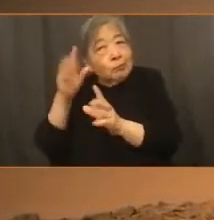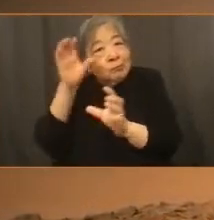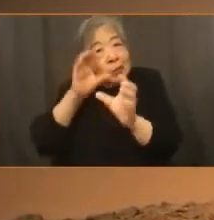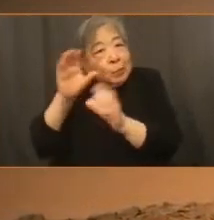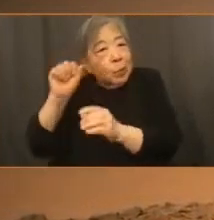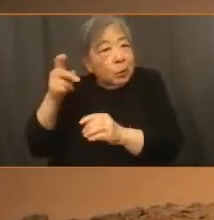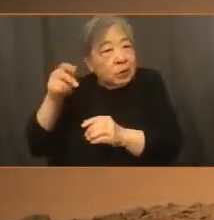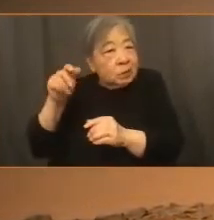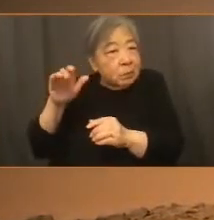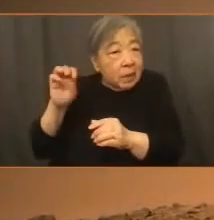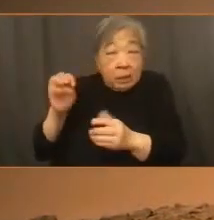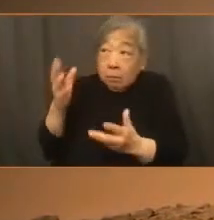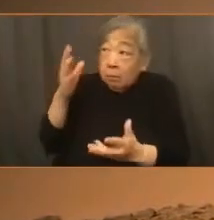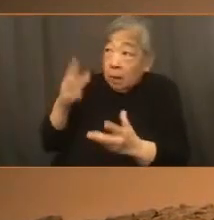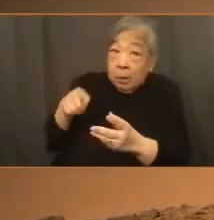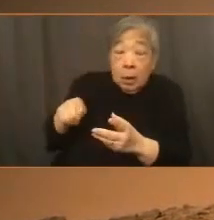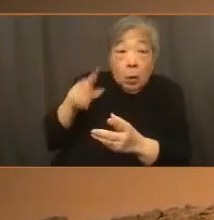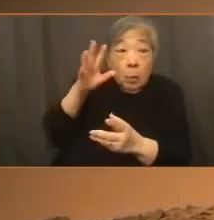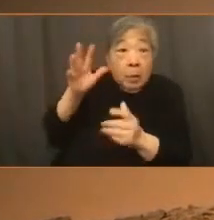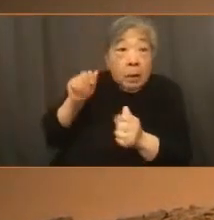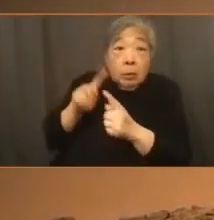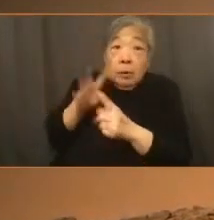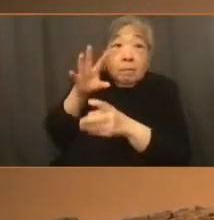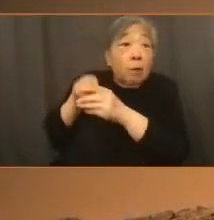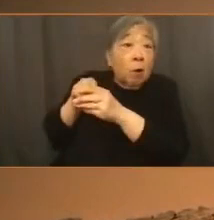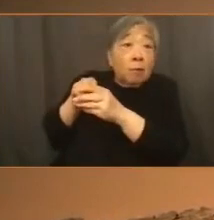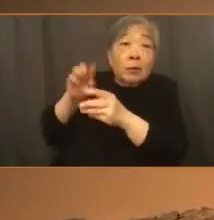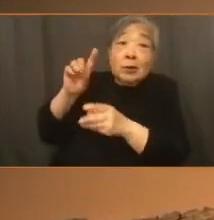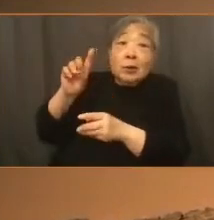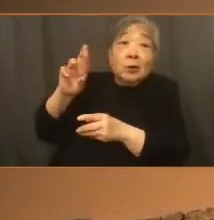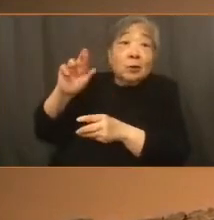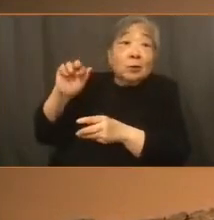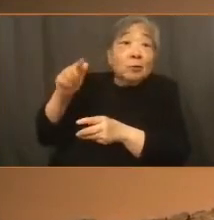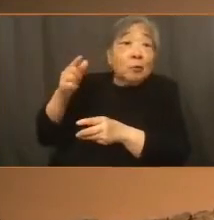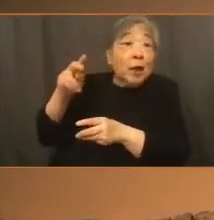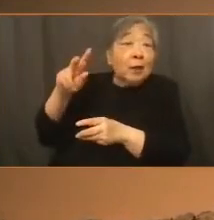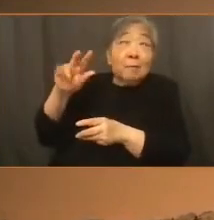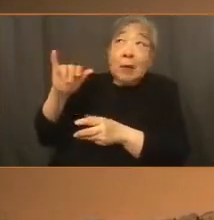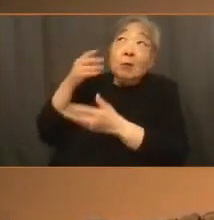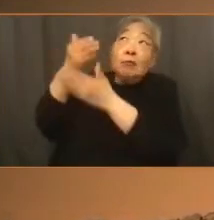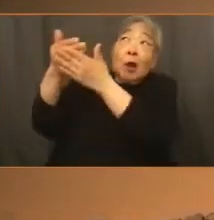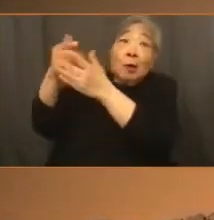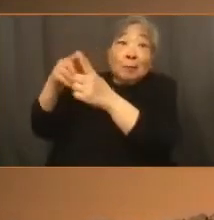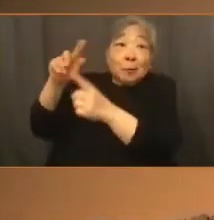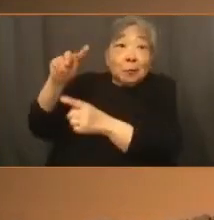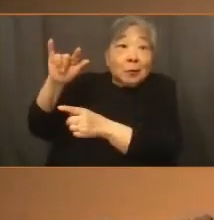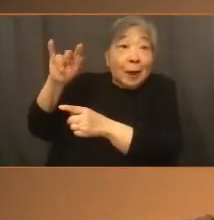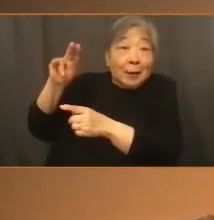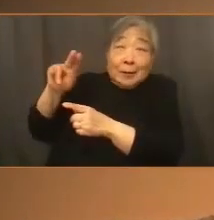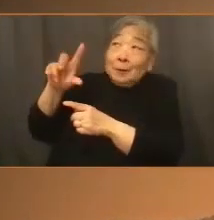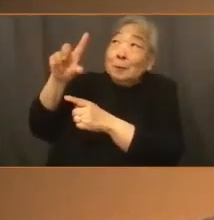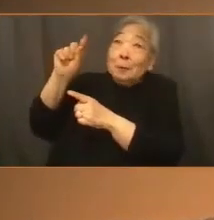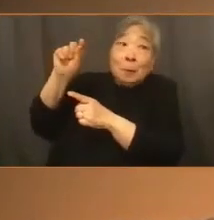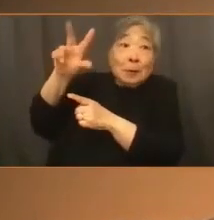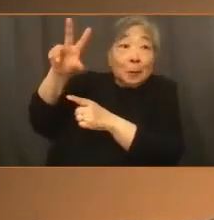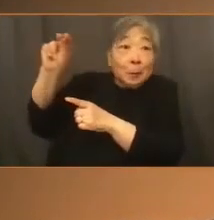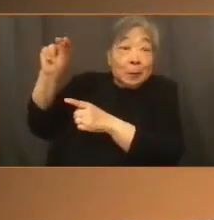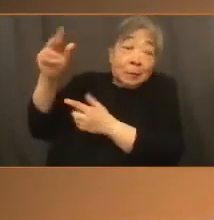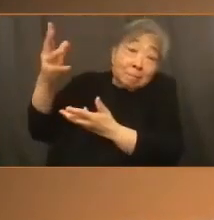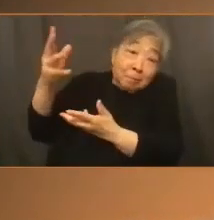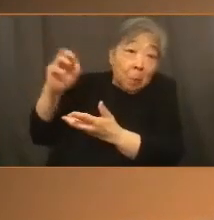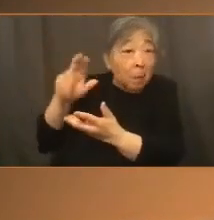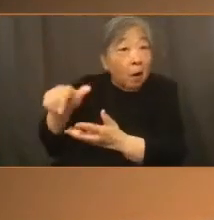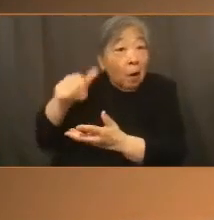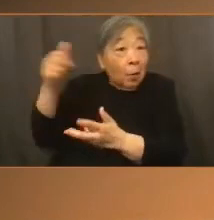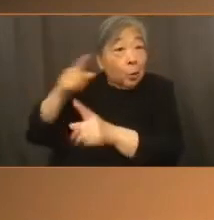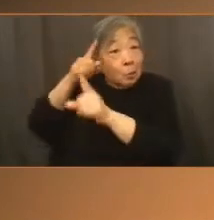gets to Titan in the 2030s, continue exploration of Mars or other places in our universe. Yeah, and it's pretty